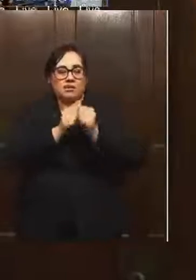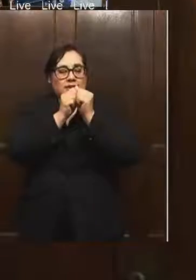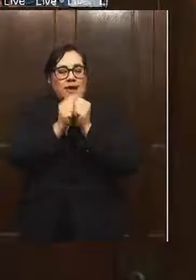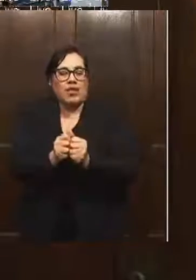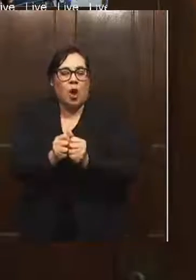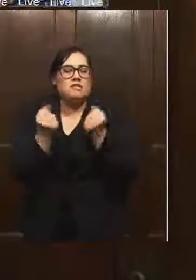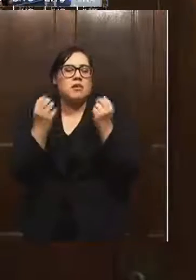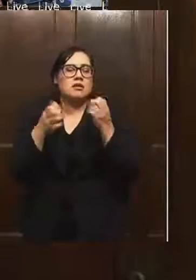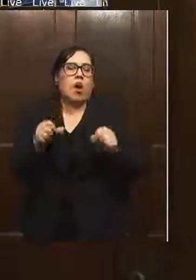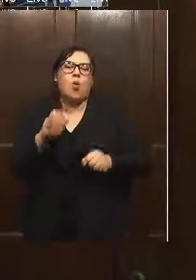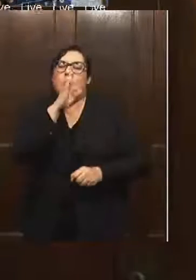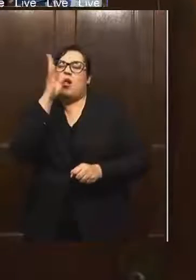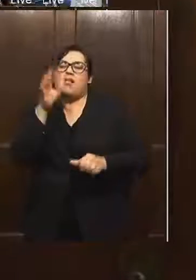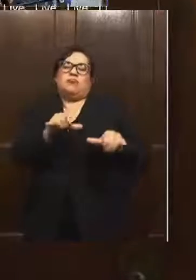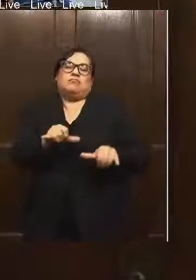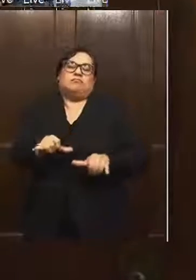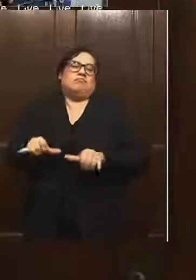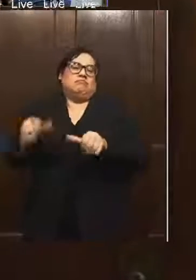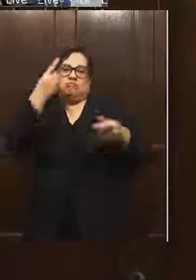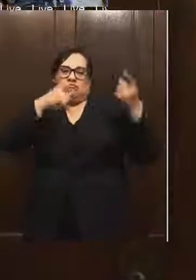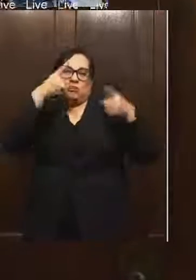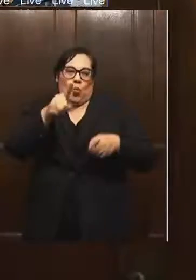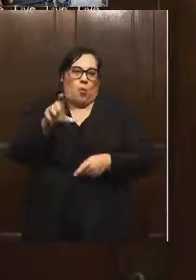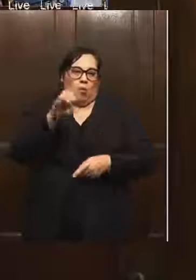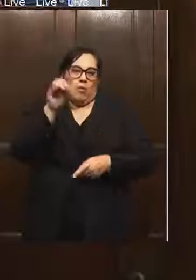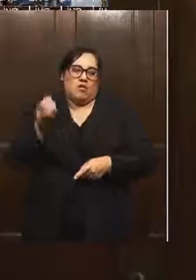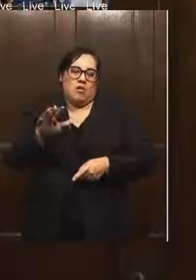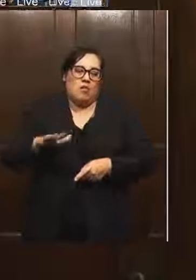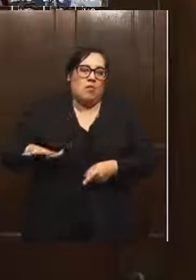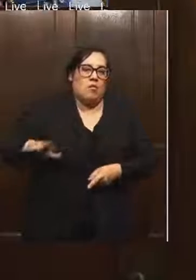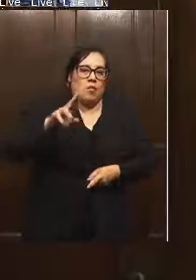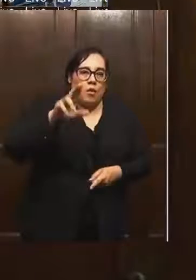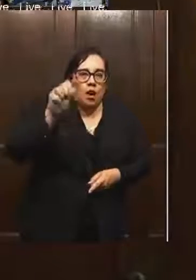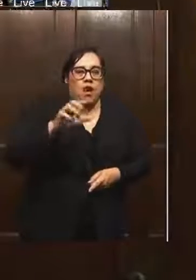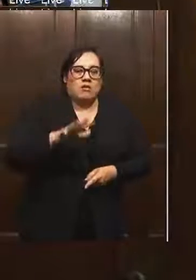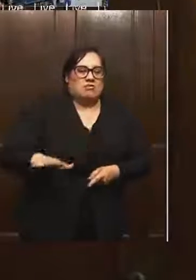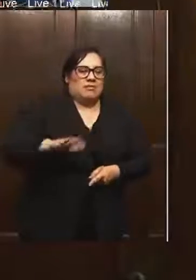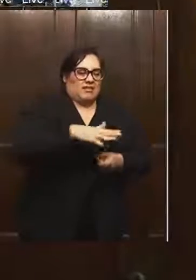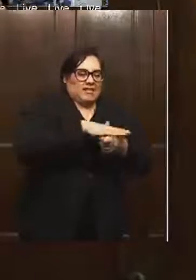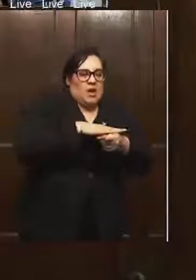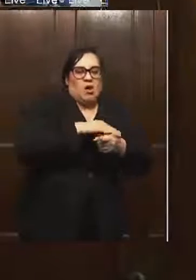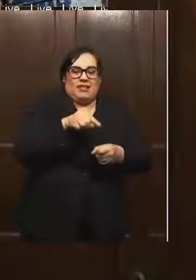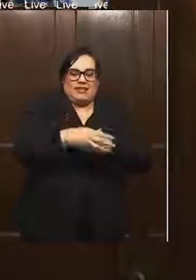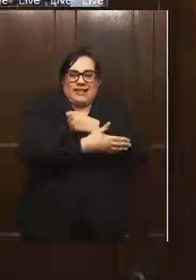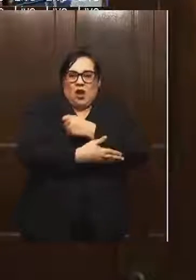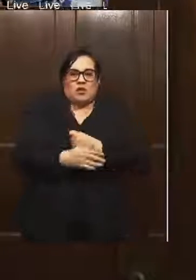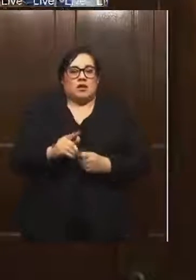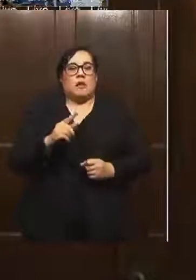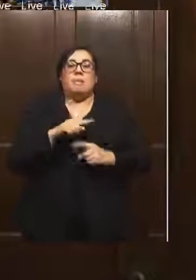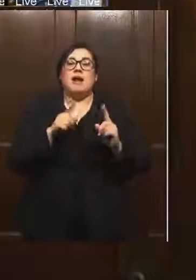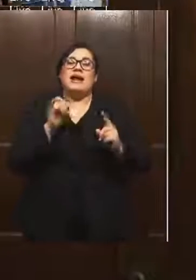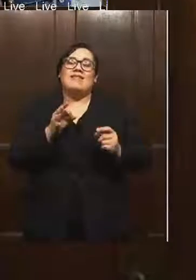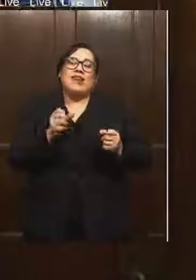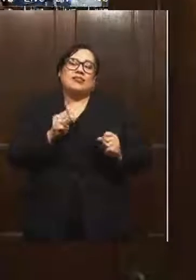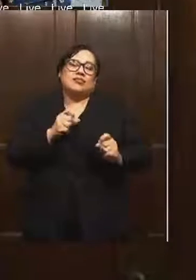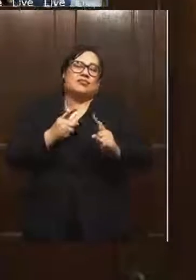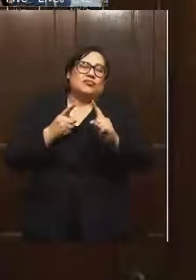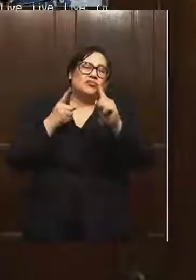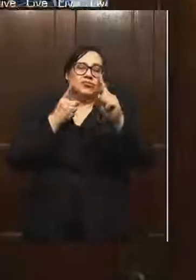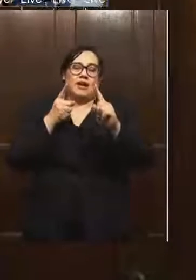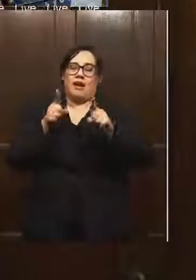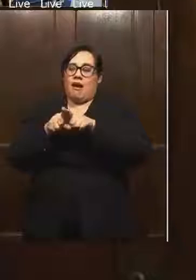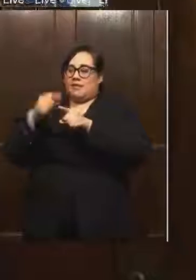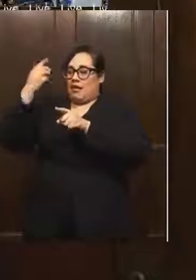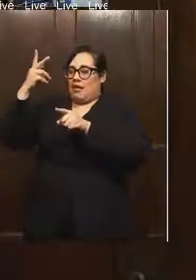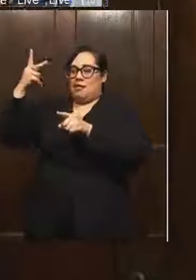be unanimous across this country, or across this region, or even within this county, but if we can strive as political leaders,